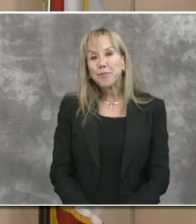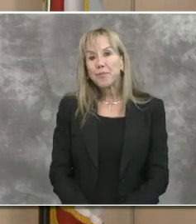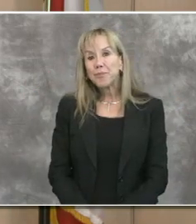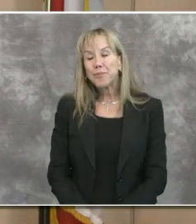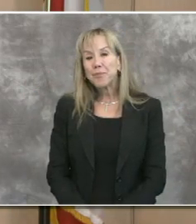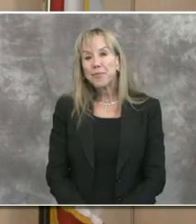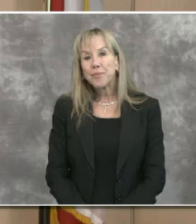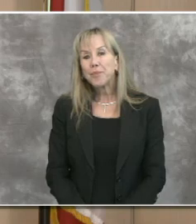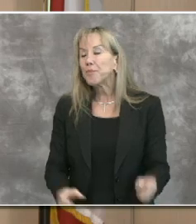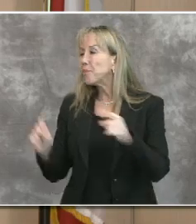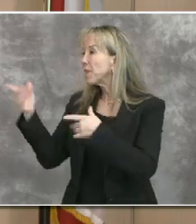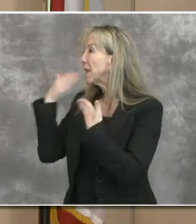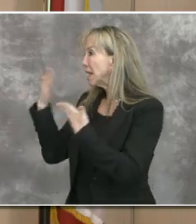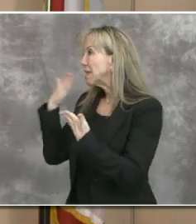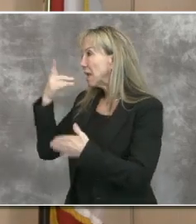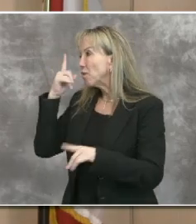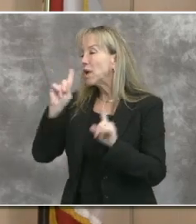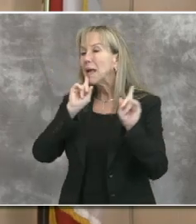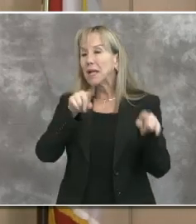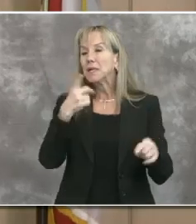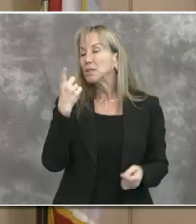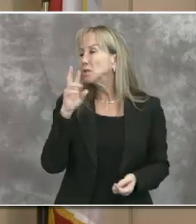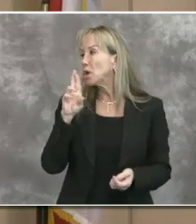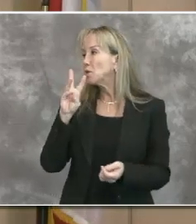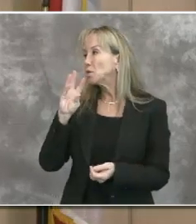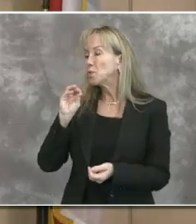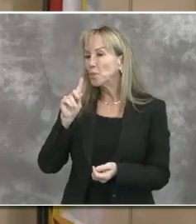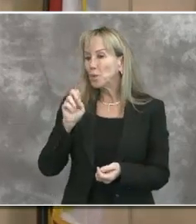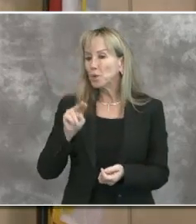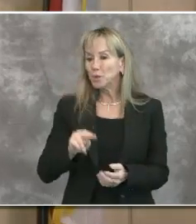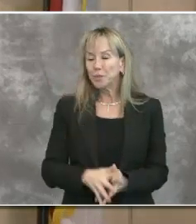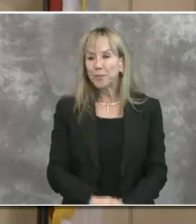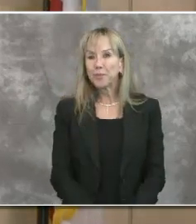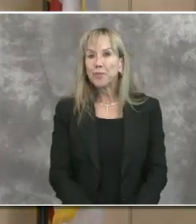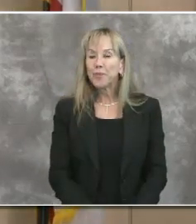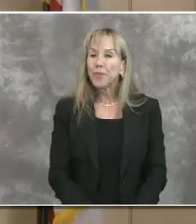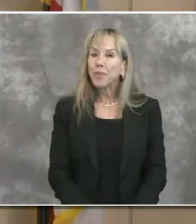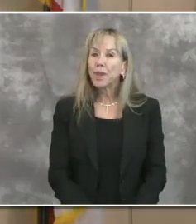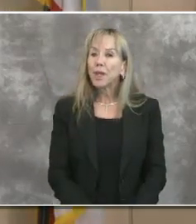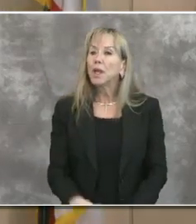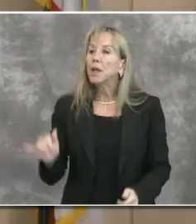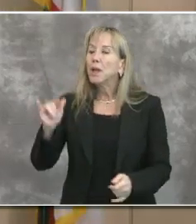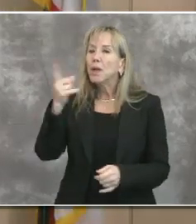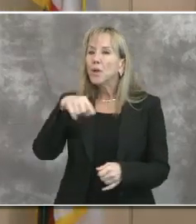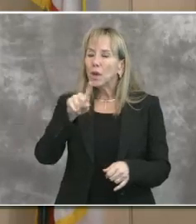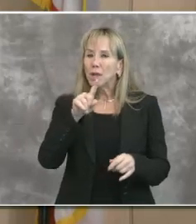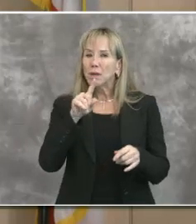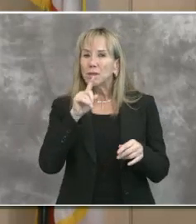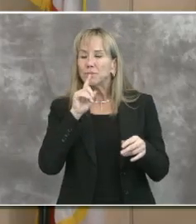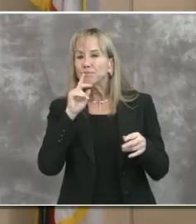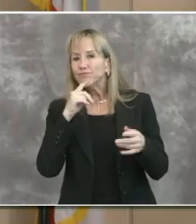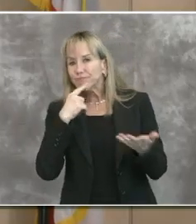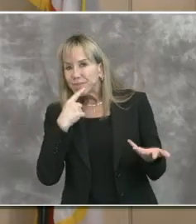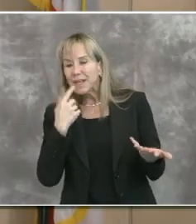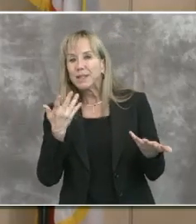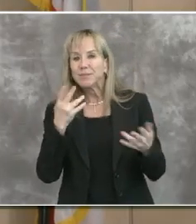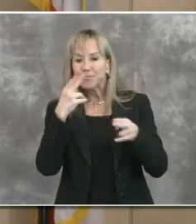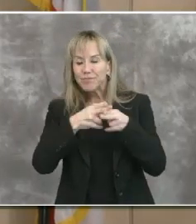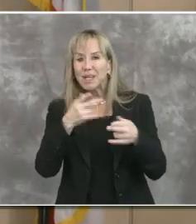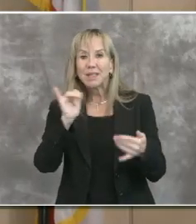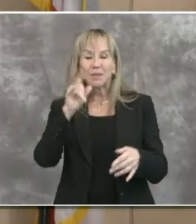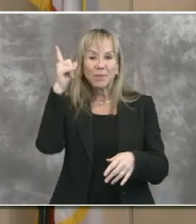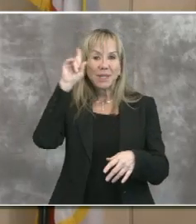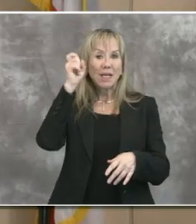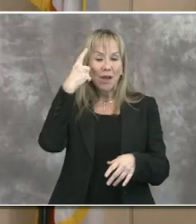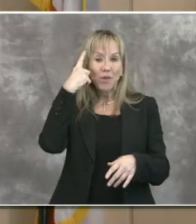So thank you for that answer, Dr. Wooten. As you guys have mentioned, as the governor has mentioned,